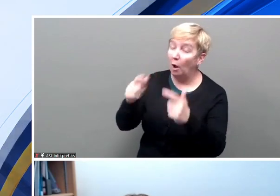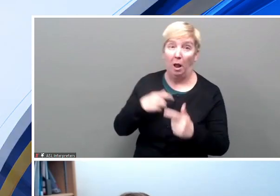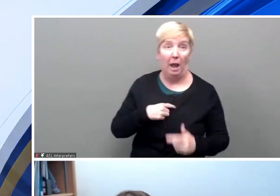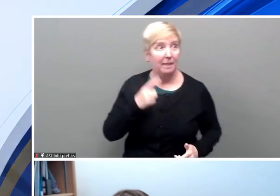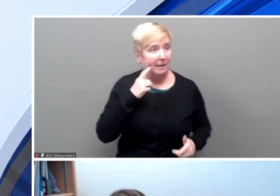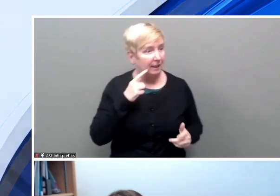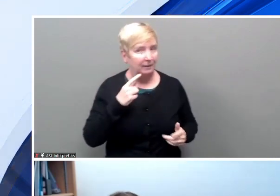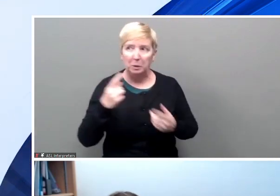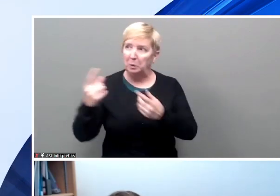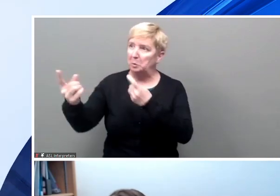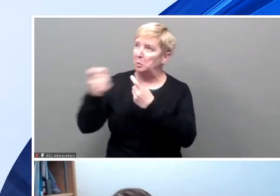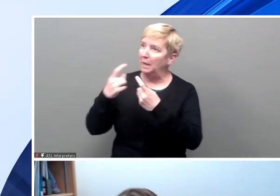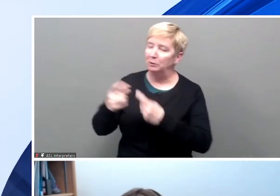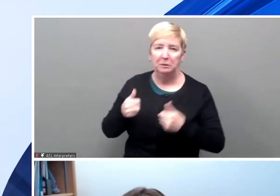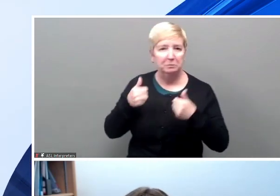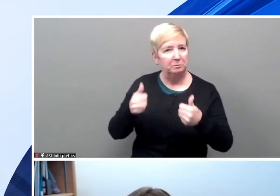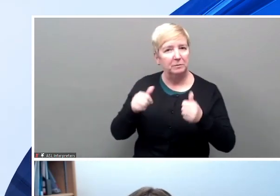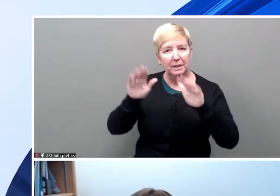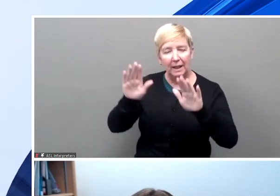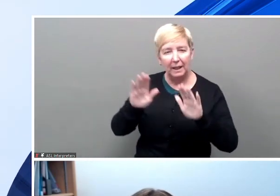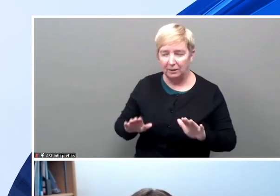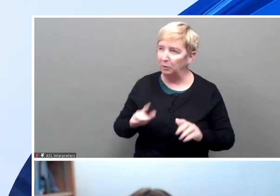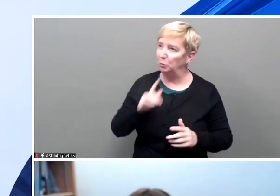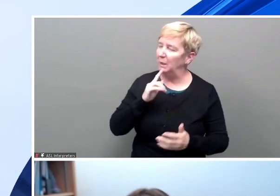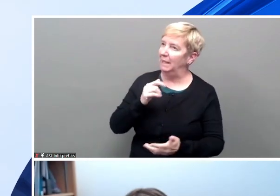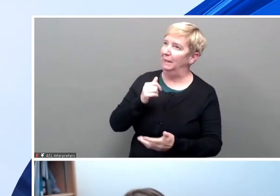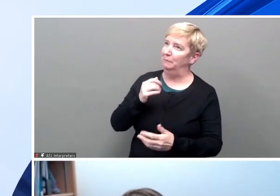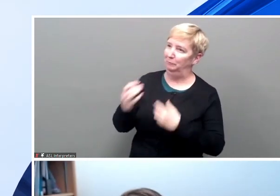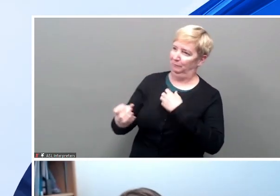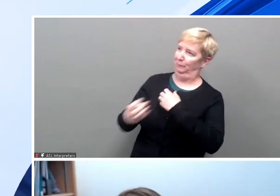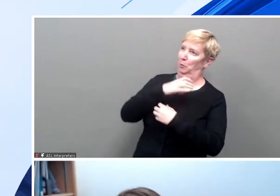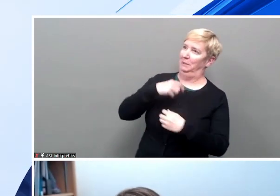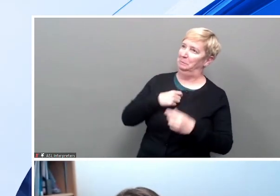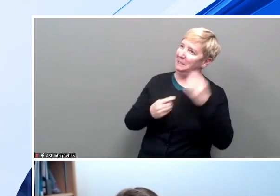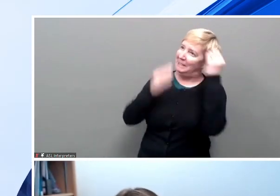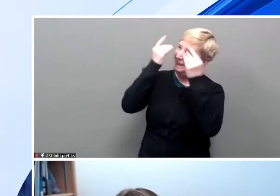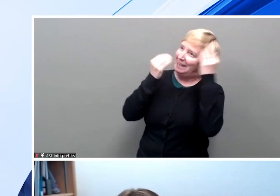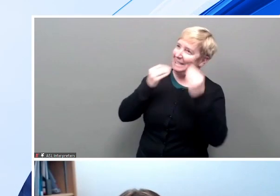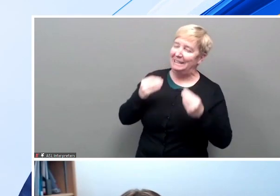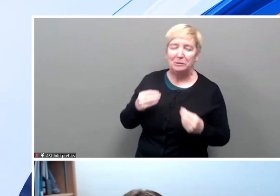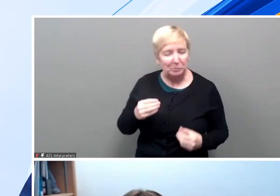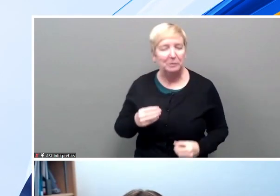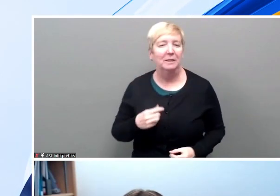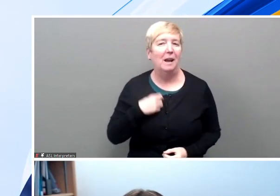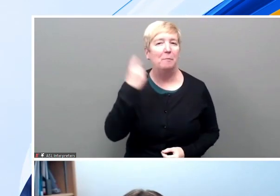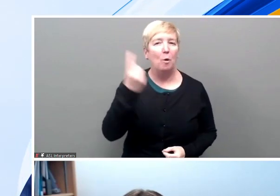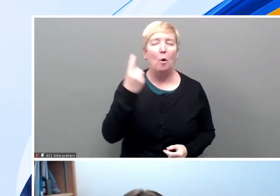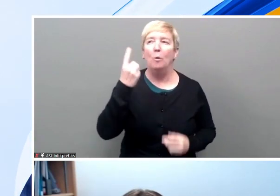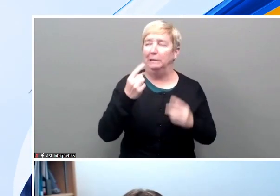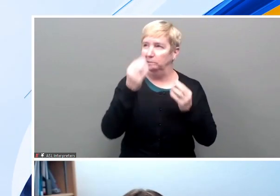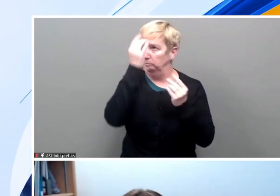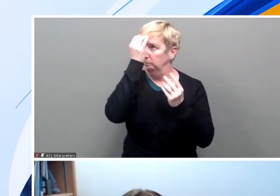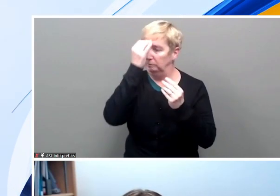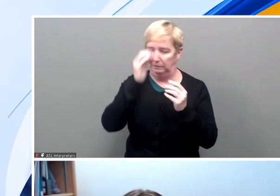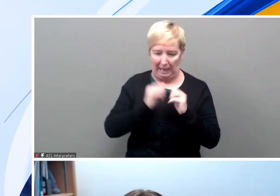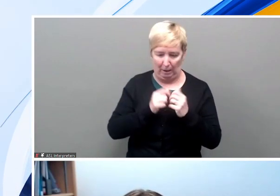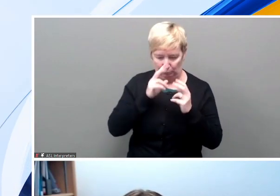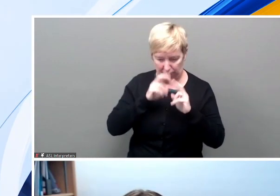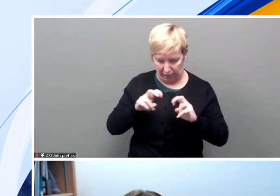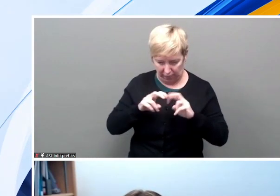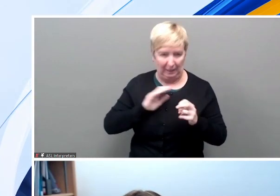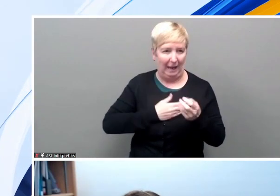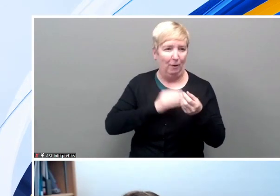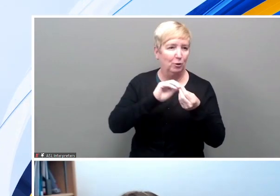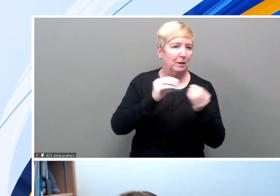excellent. Keeps me on my toes for sure. Always thinking about our data. So thank you again for joining